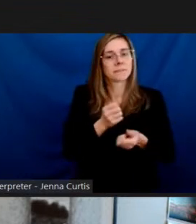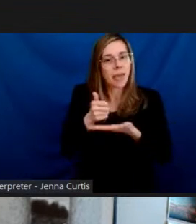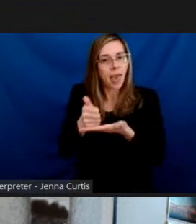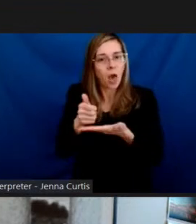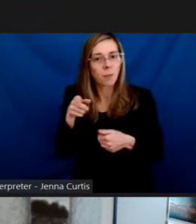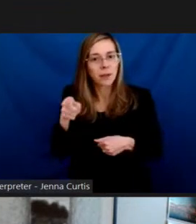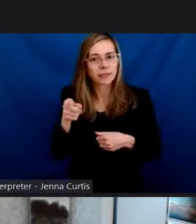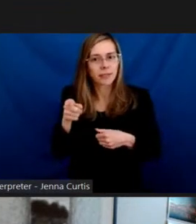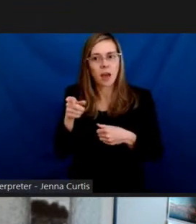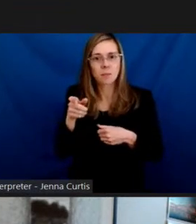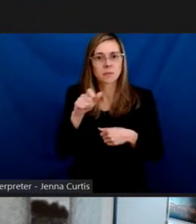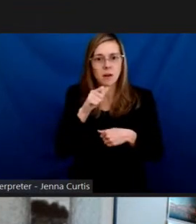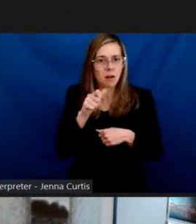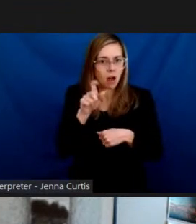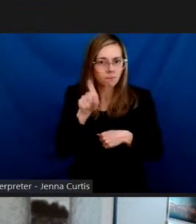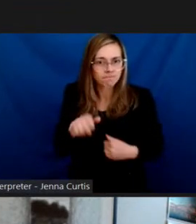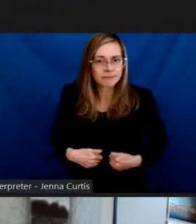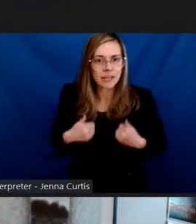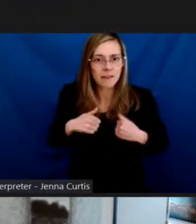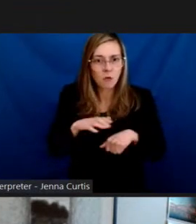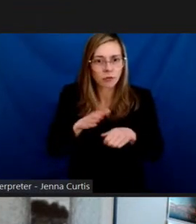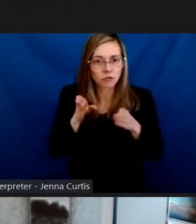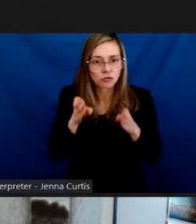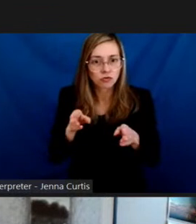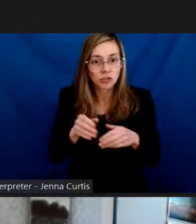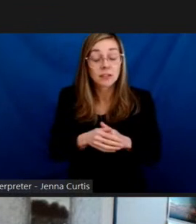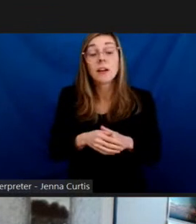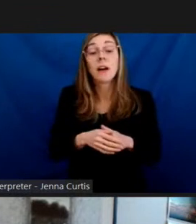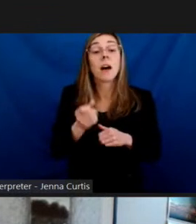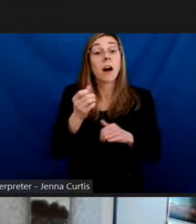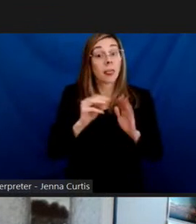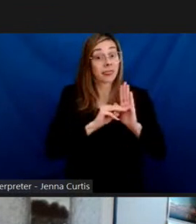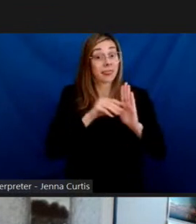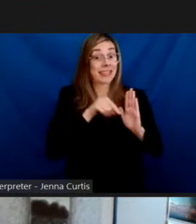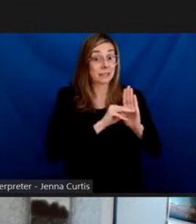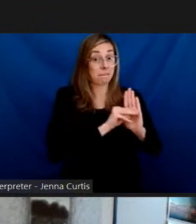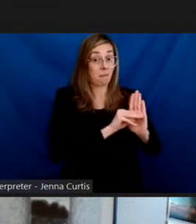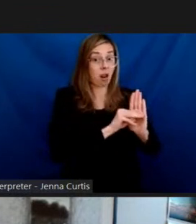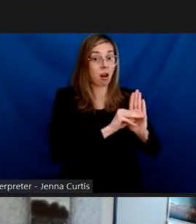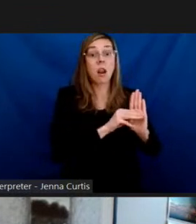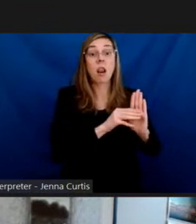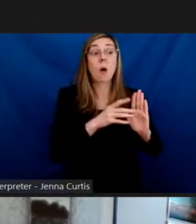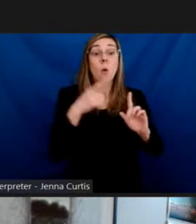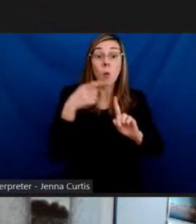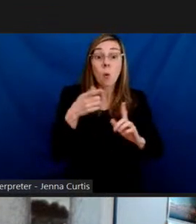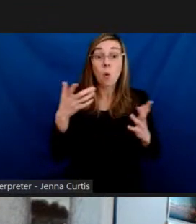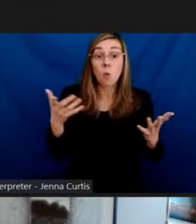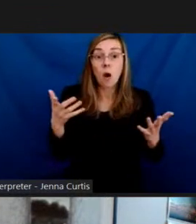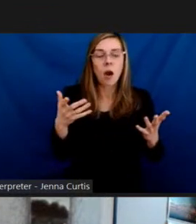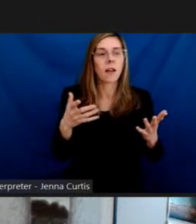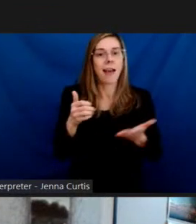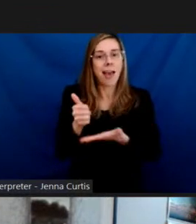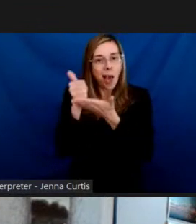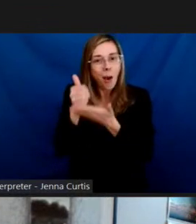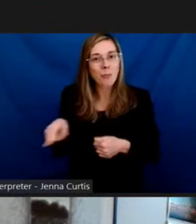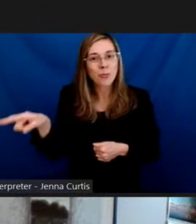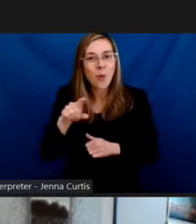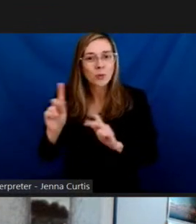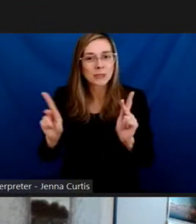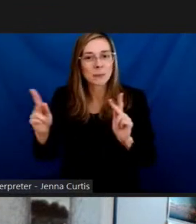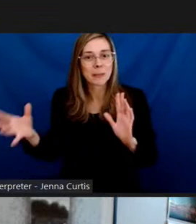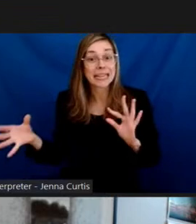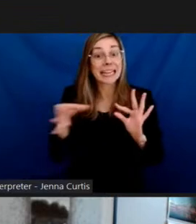is intended to connect people with services. It's intended to do it at a scale that we can